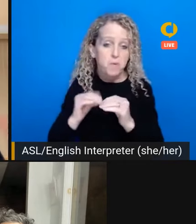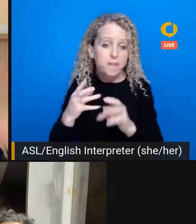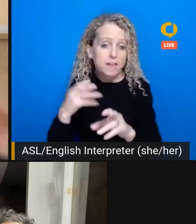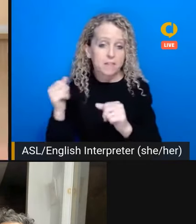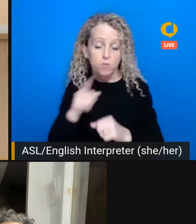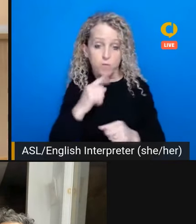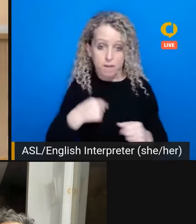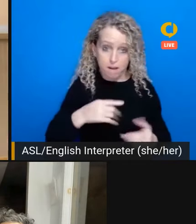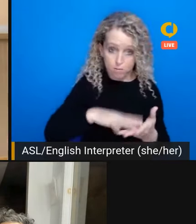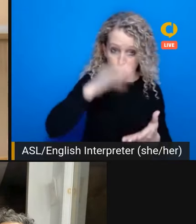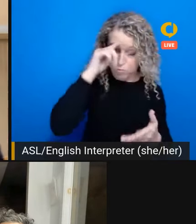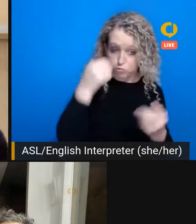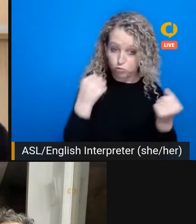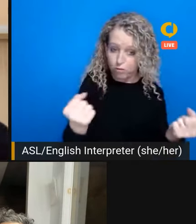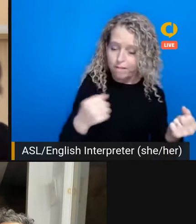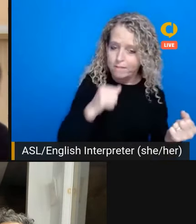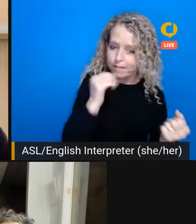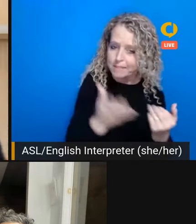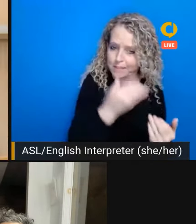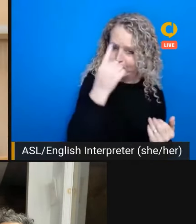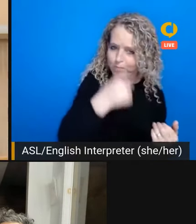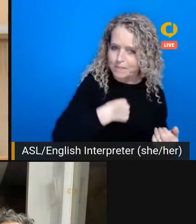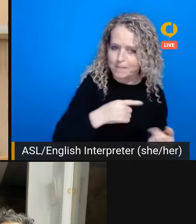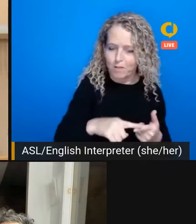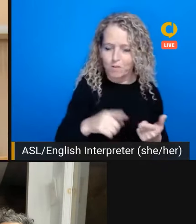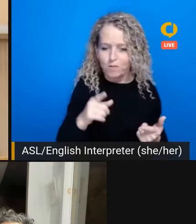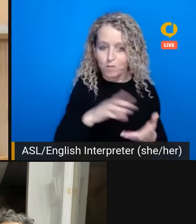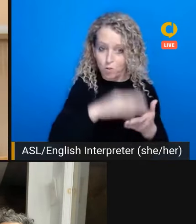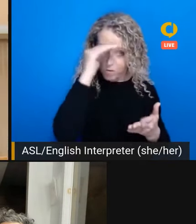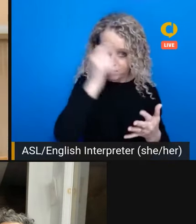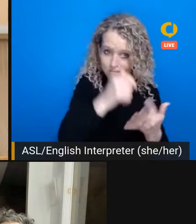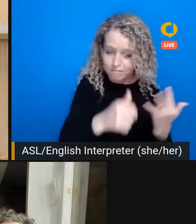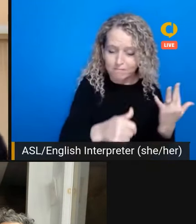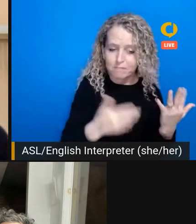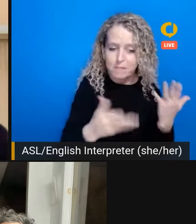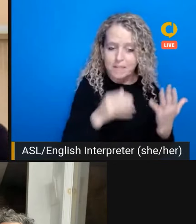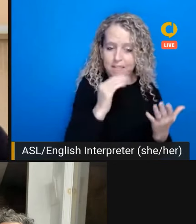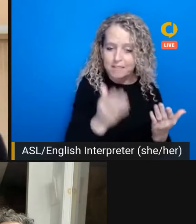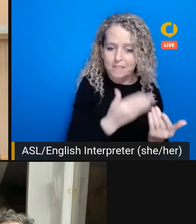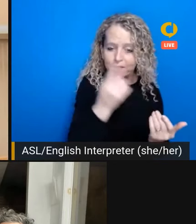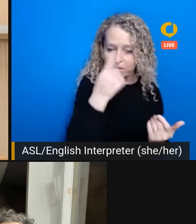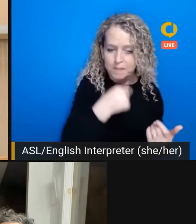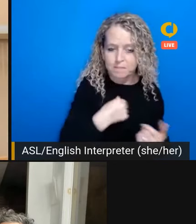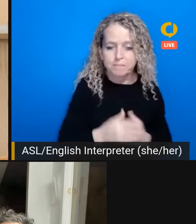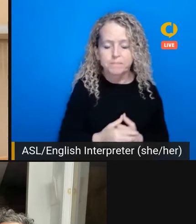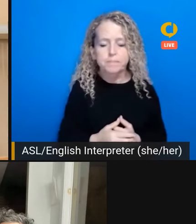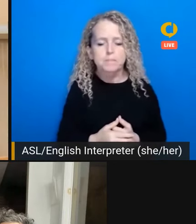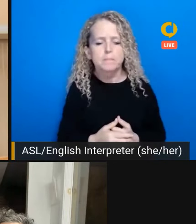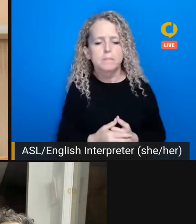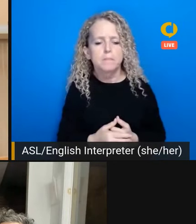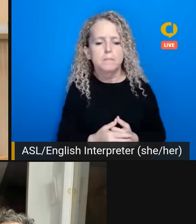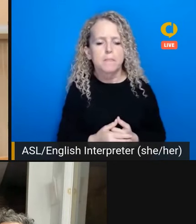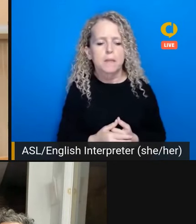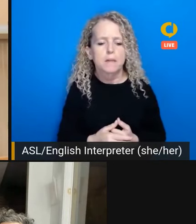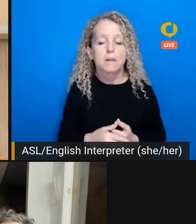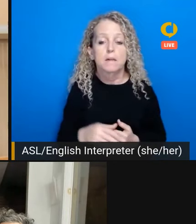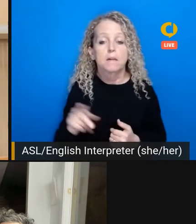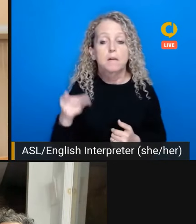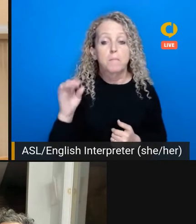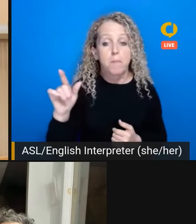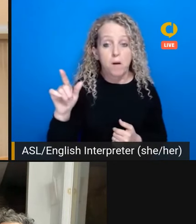for me. So I'll leave it there. I don't know about should, but many experiments show that people